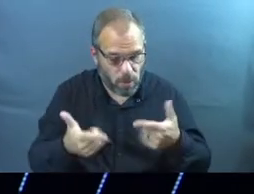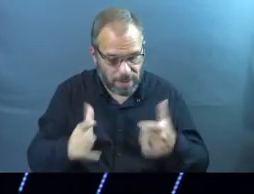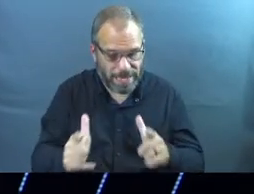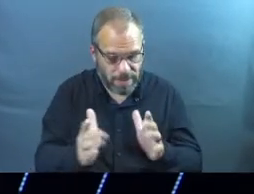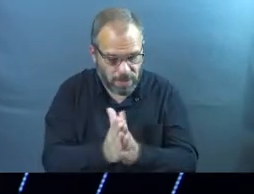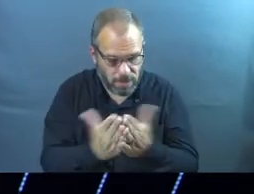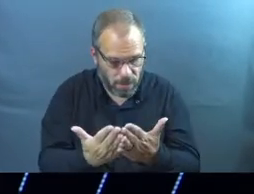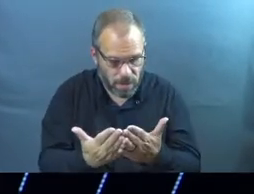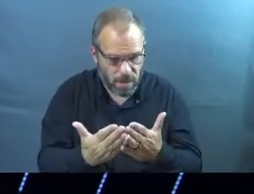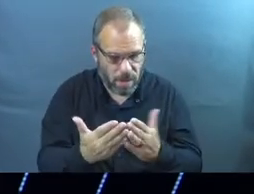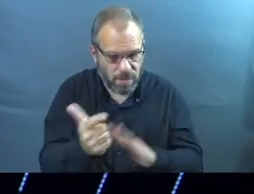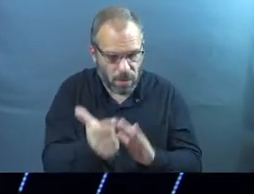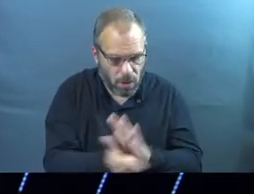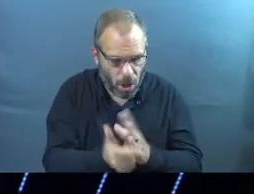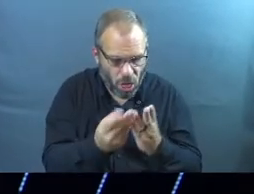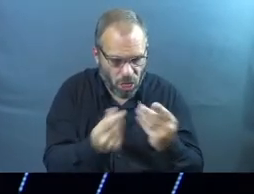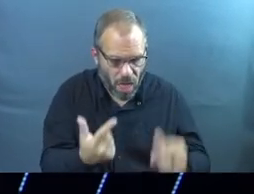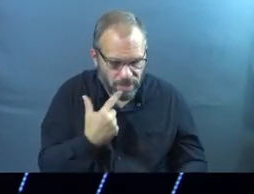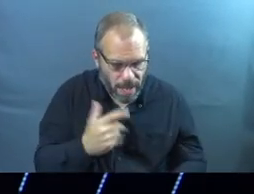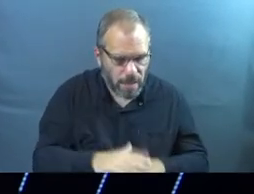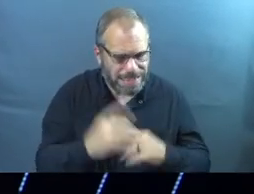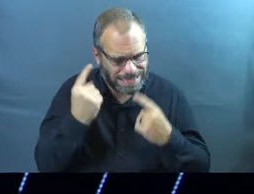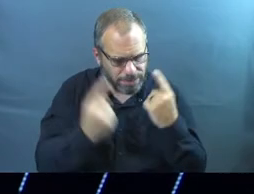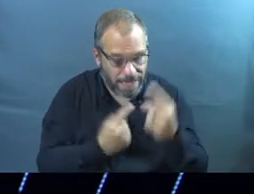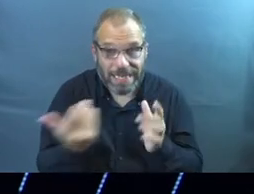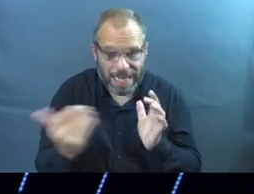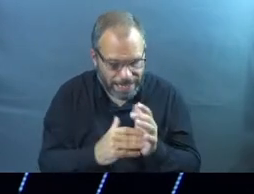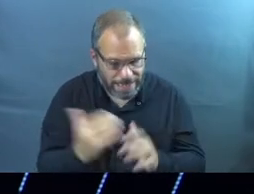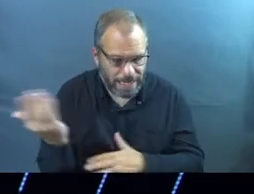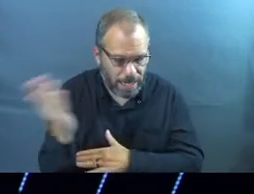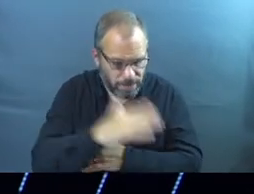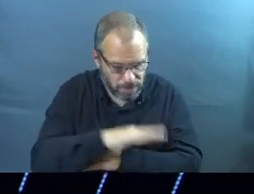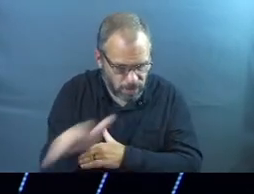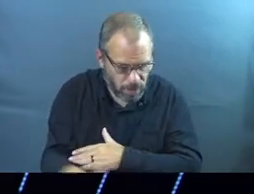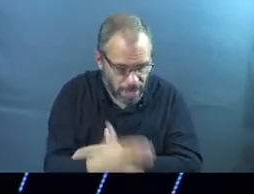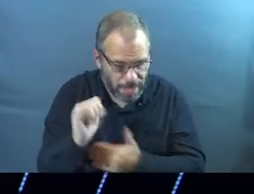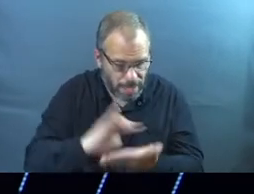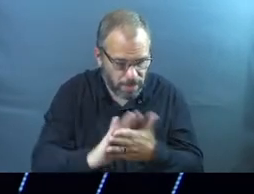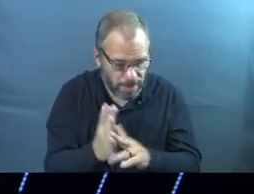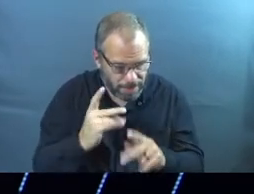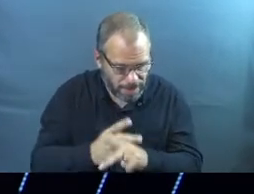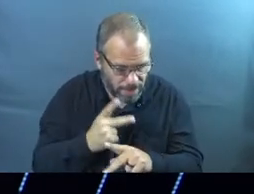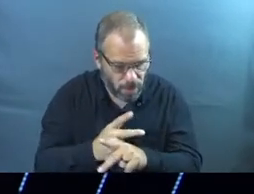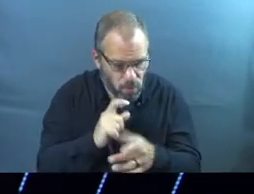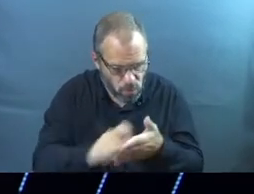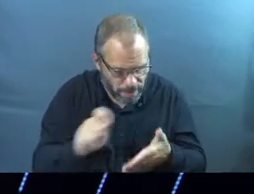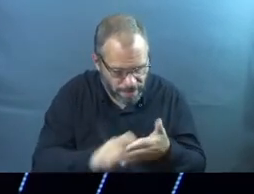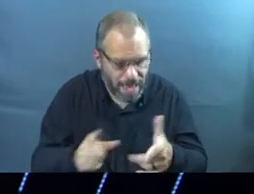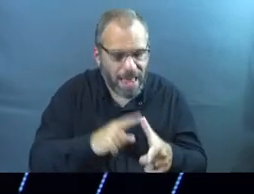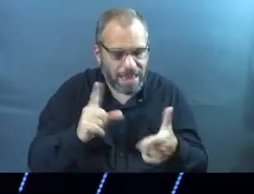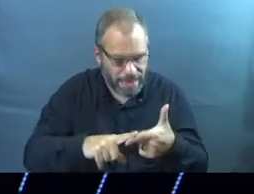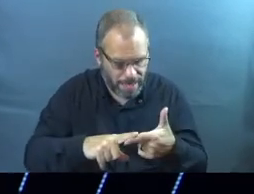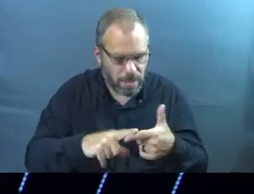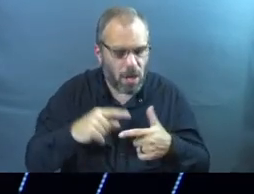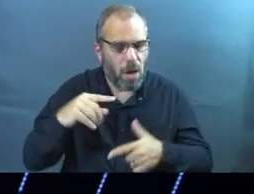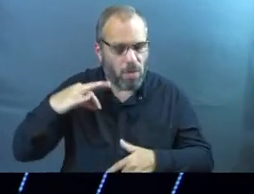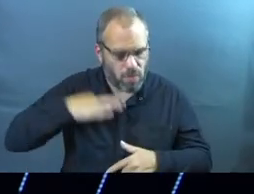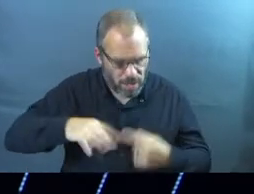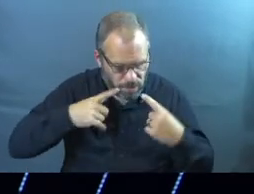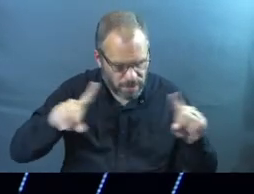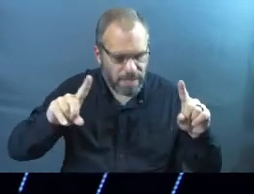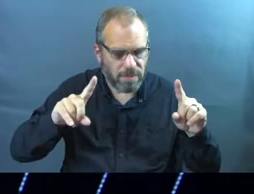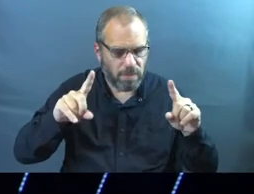the law depart from your mouth. Meditate on it. There's meditate again, day and night, so that you may be careful to do everything written in it. Then you will be prosperous